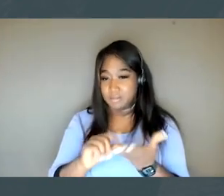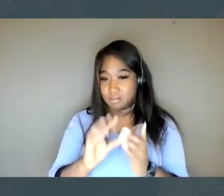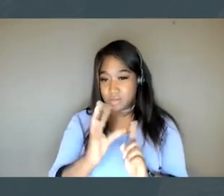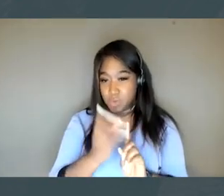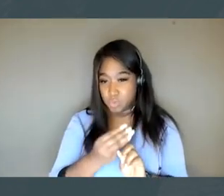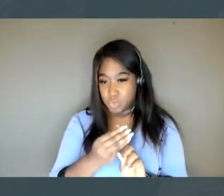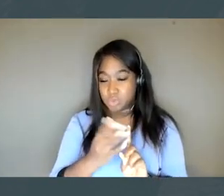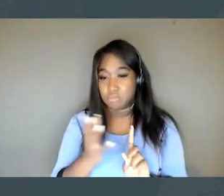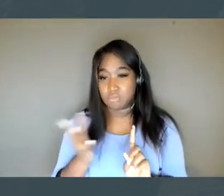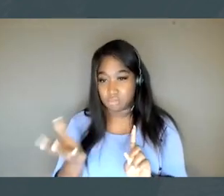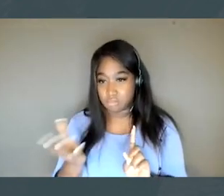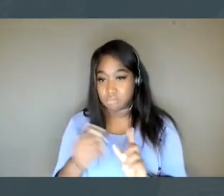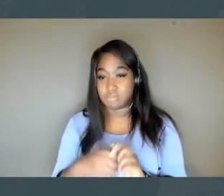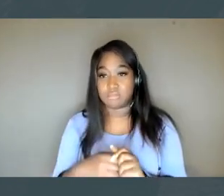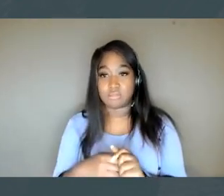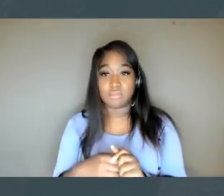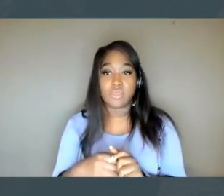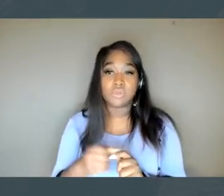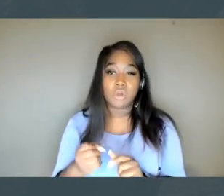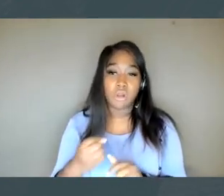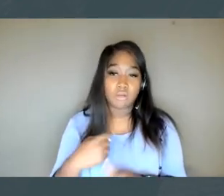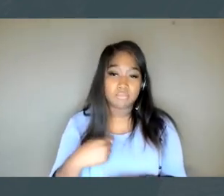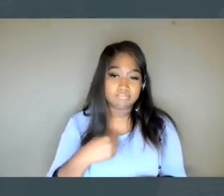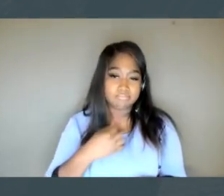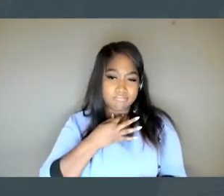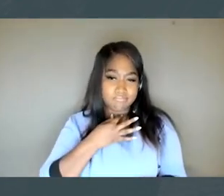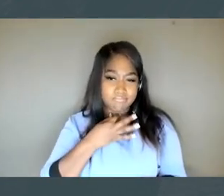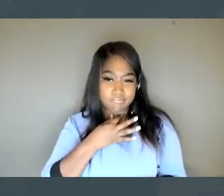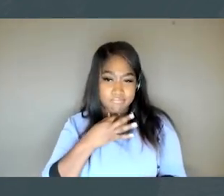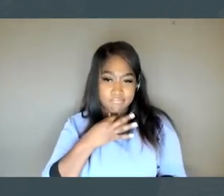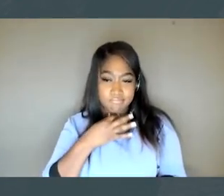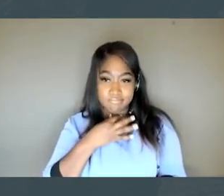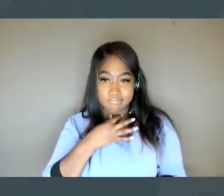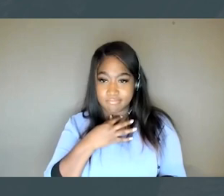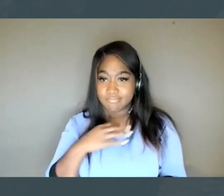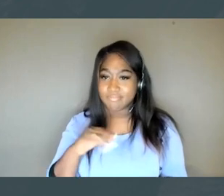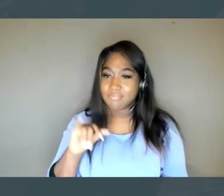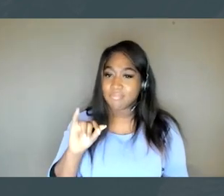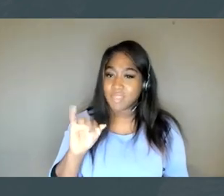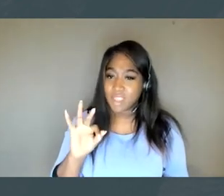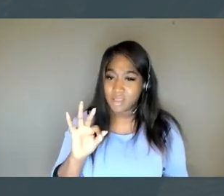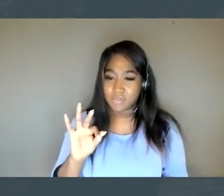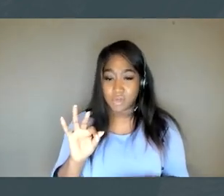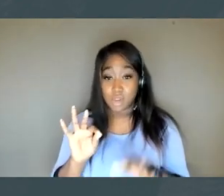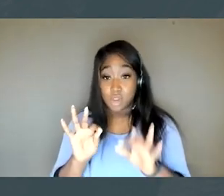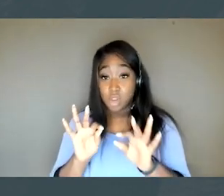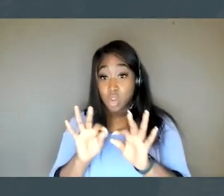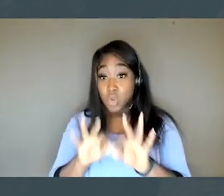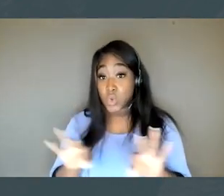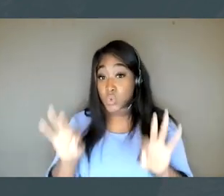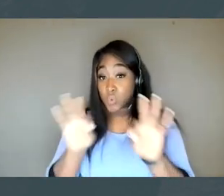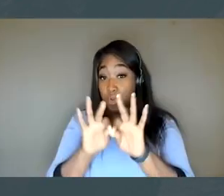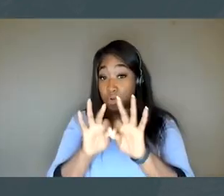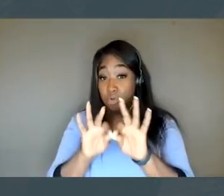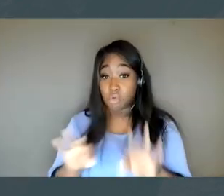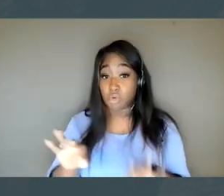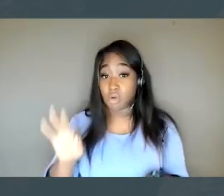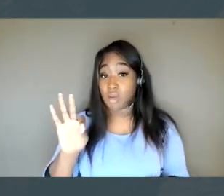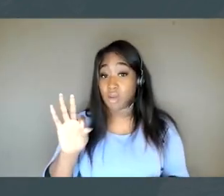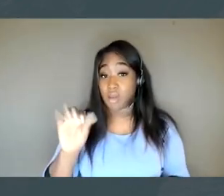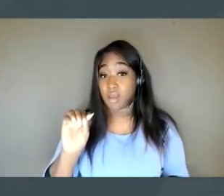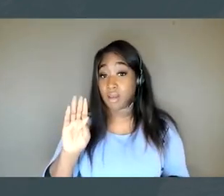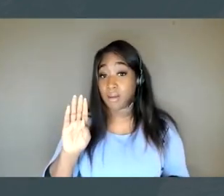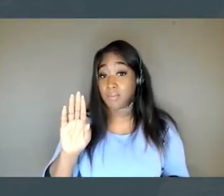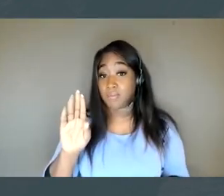And so I wonder if critical fabulation is the same kind of practice